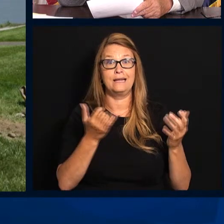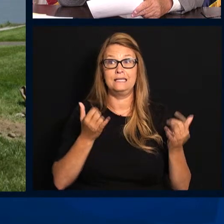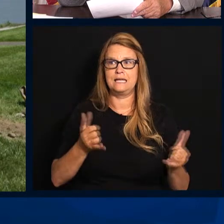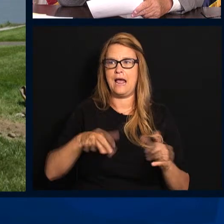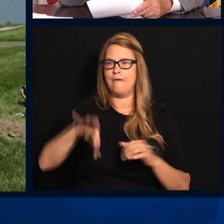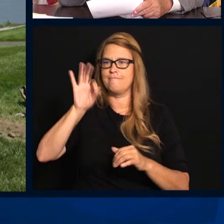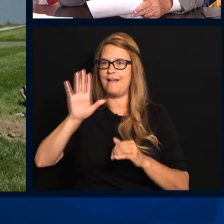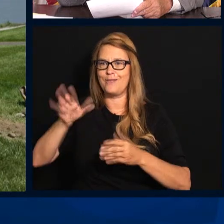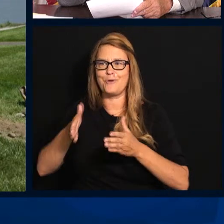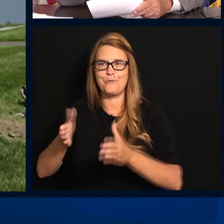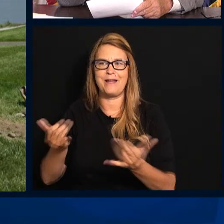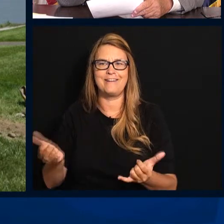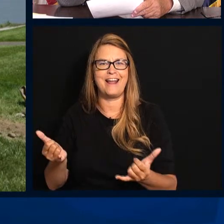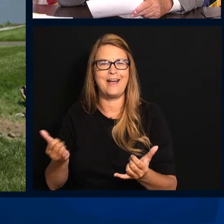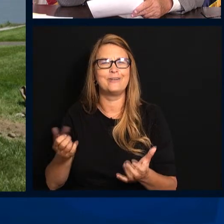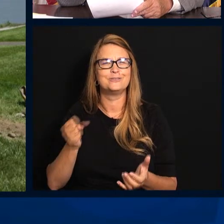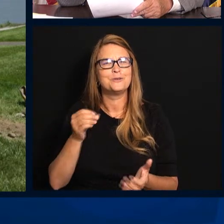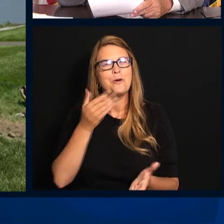really get on their way.